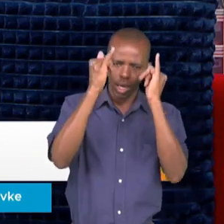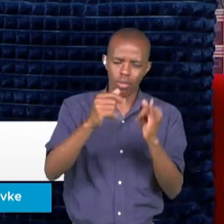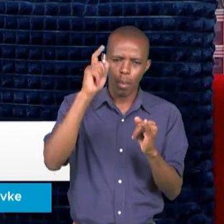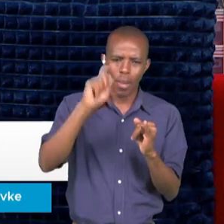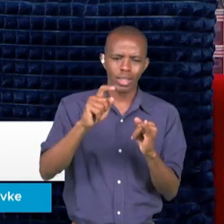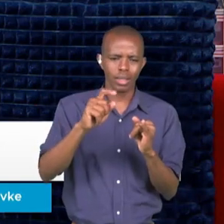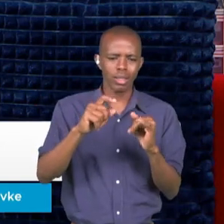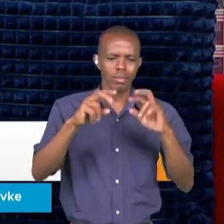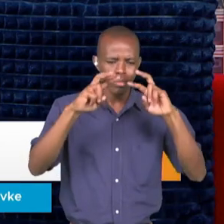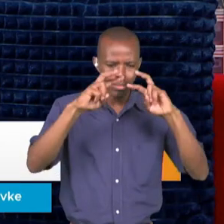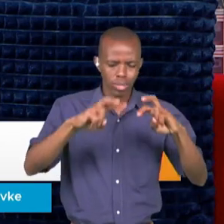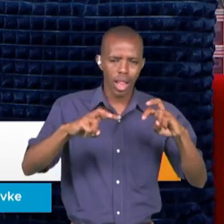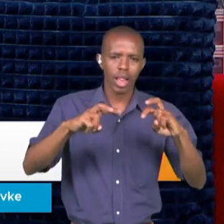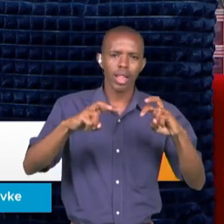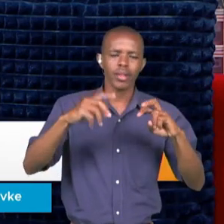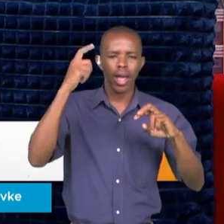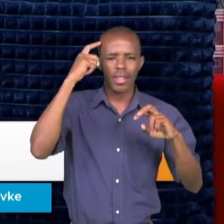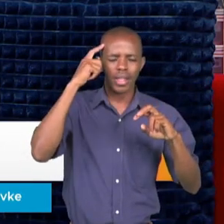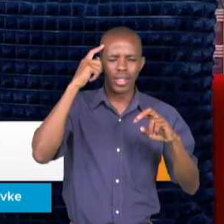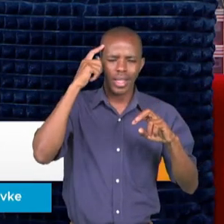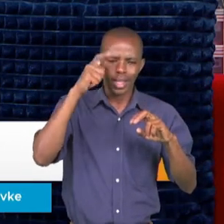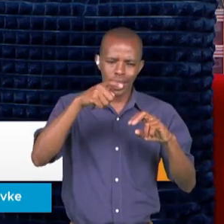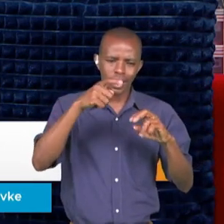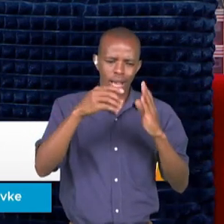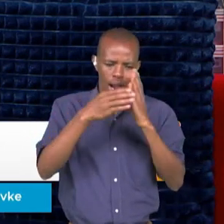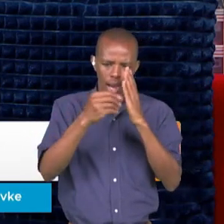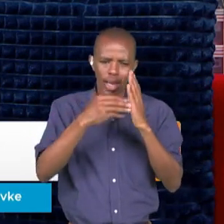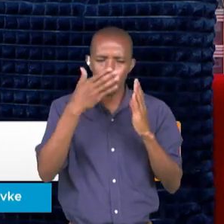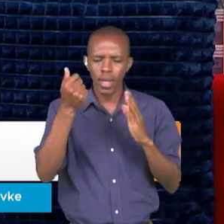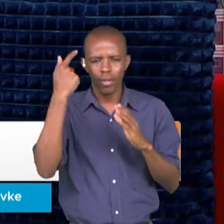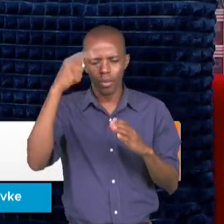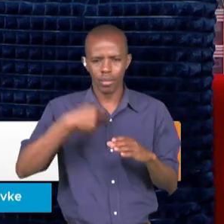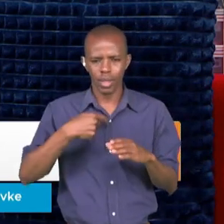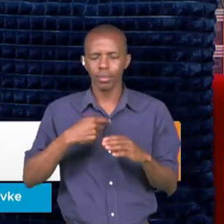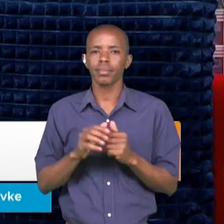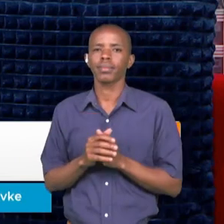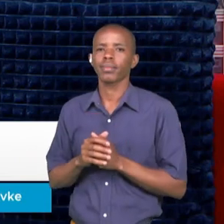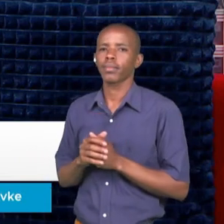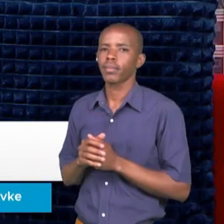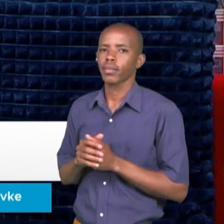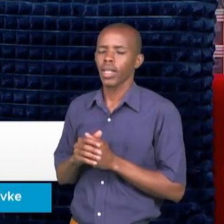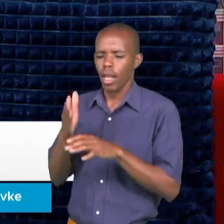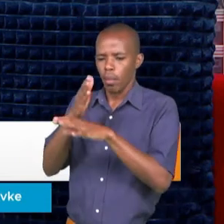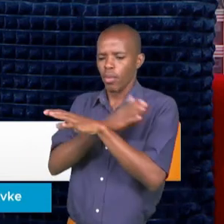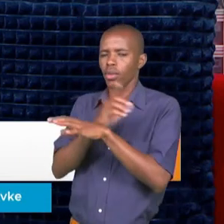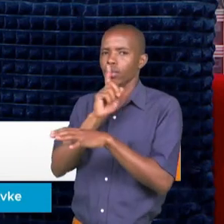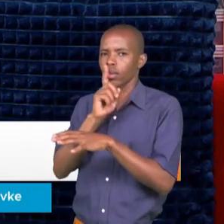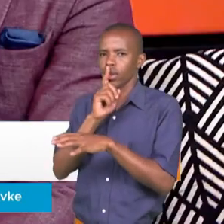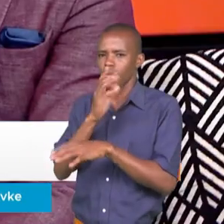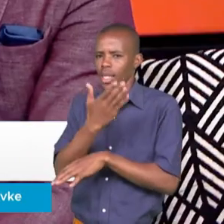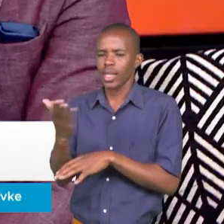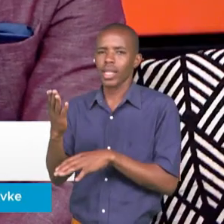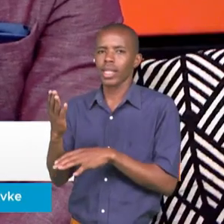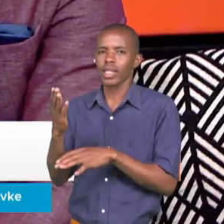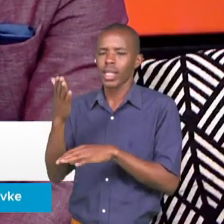inside first and think, am I really fitted for this career? Actually, in the media is, as I told you earlier, there's some things you can't